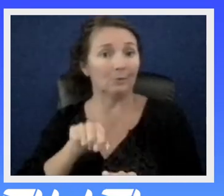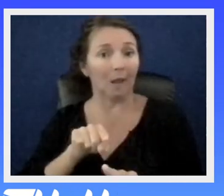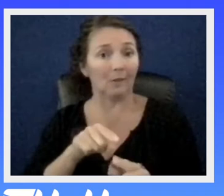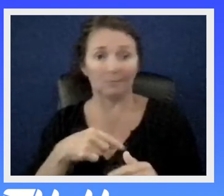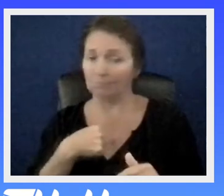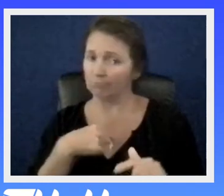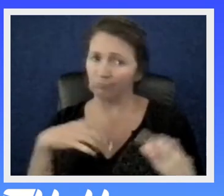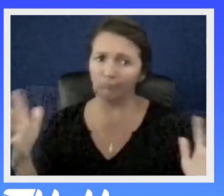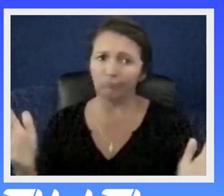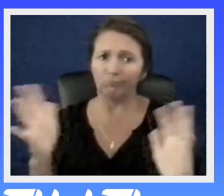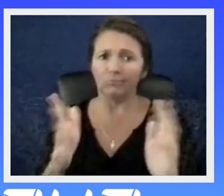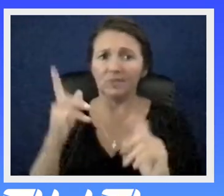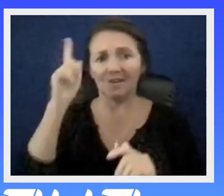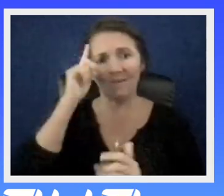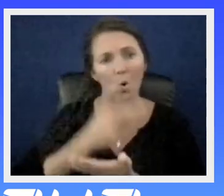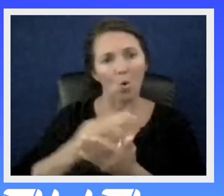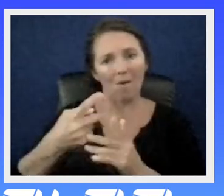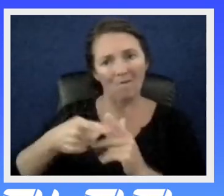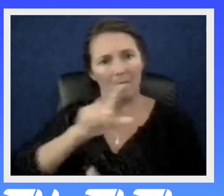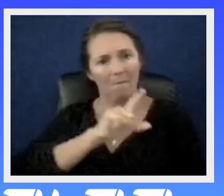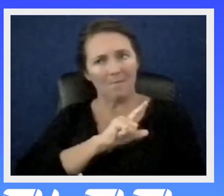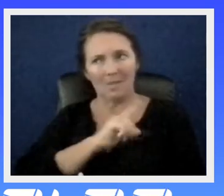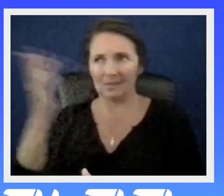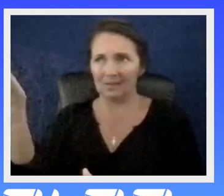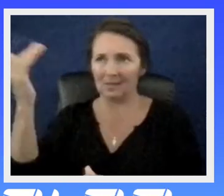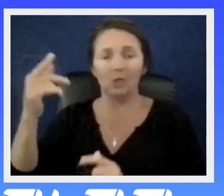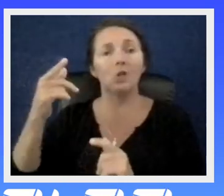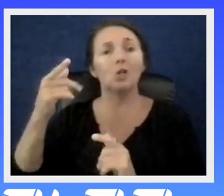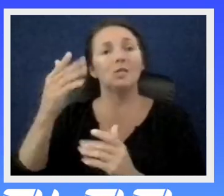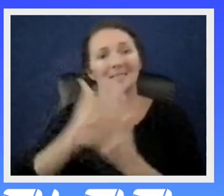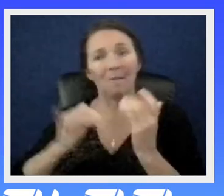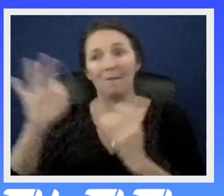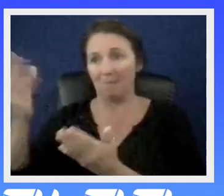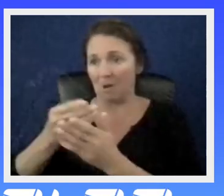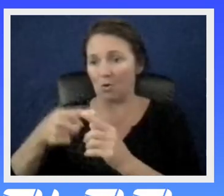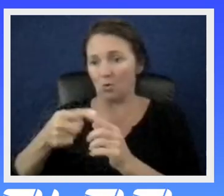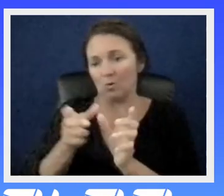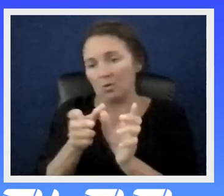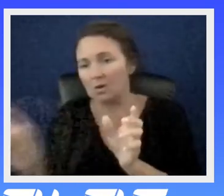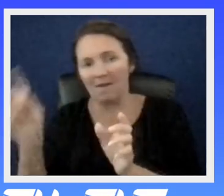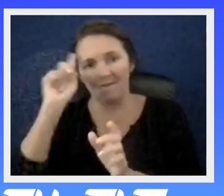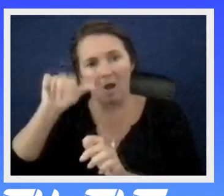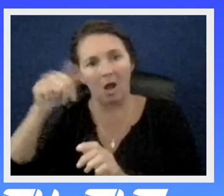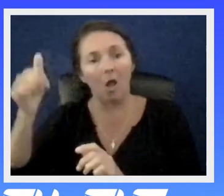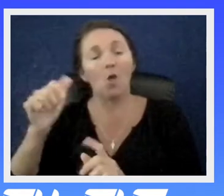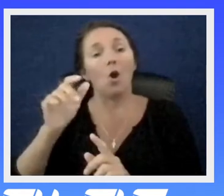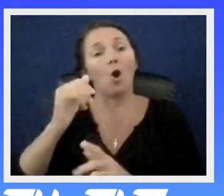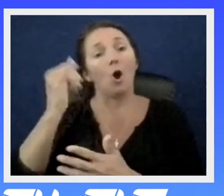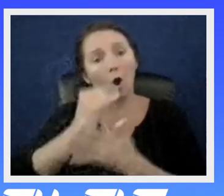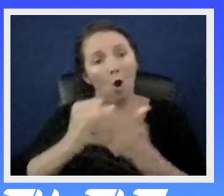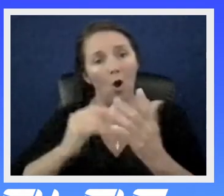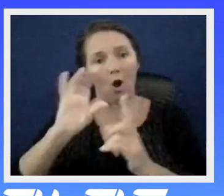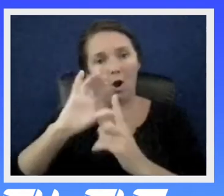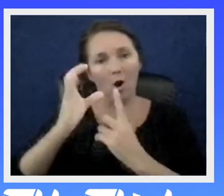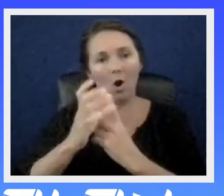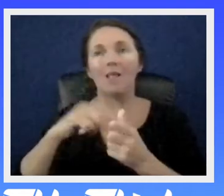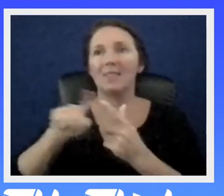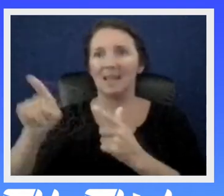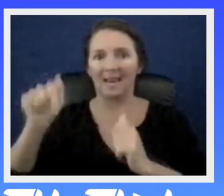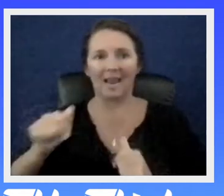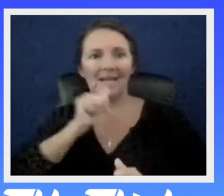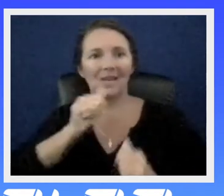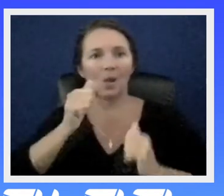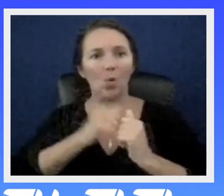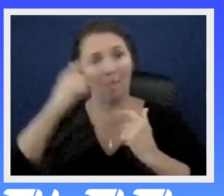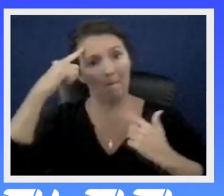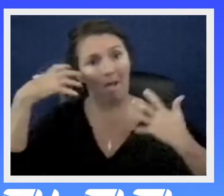for resources from the police department to be diverted to other efforts, it really is through arts and culture that we're seeing people really deal with mental health and trauma as a way to